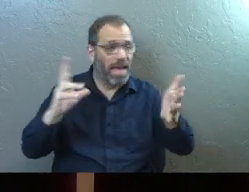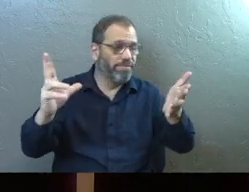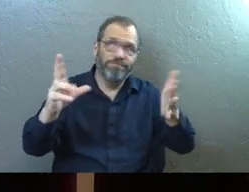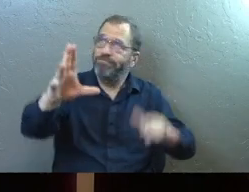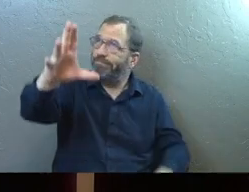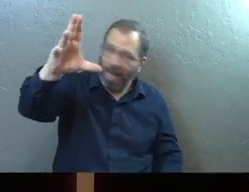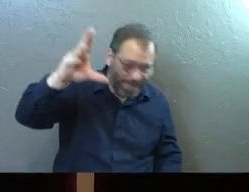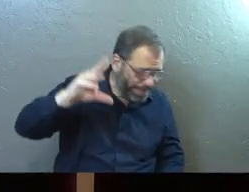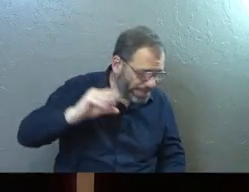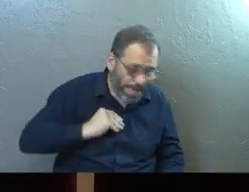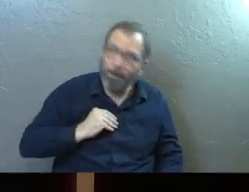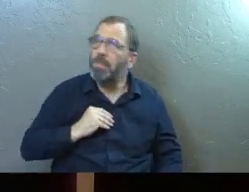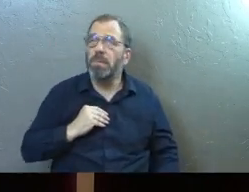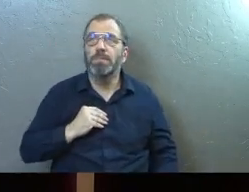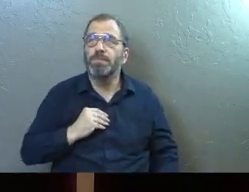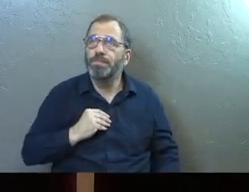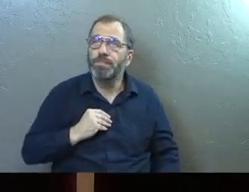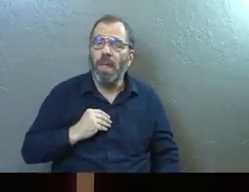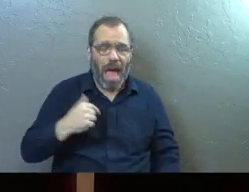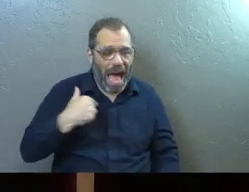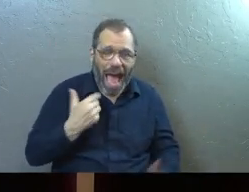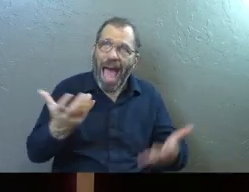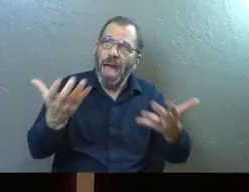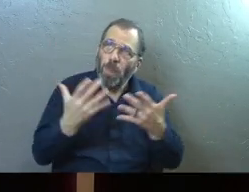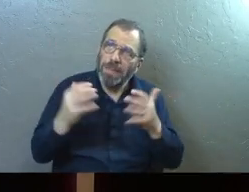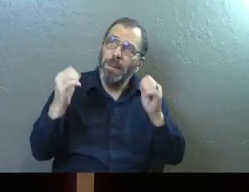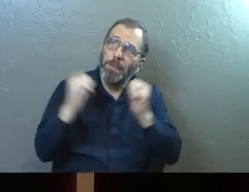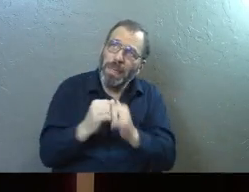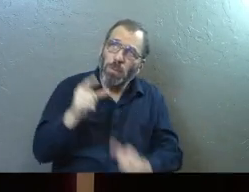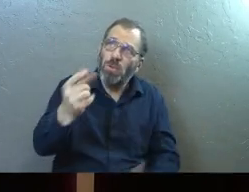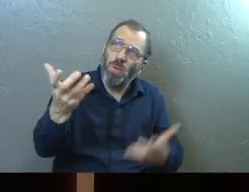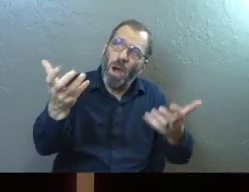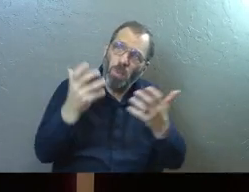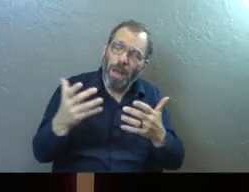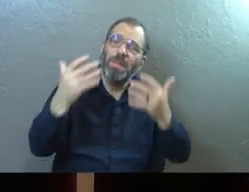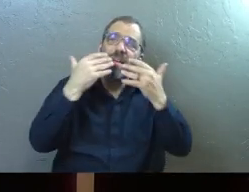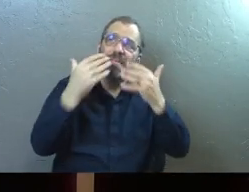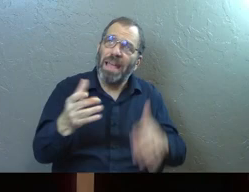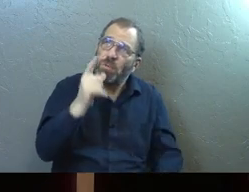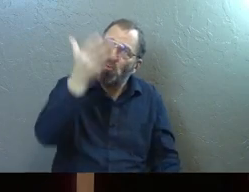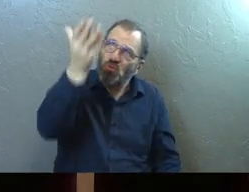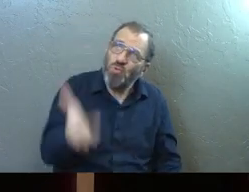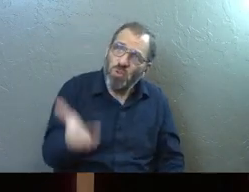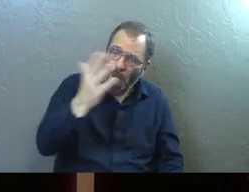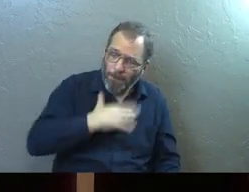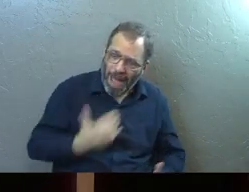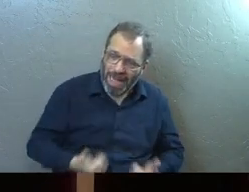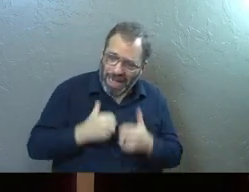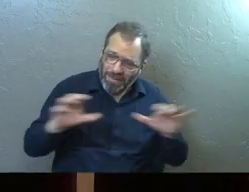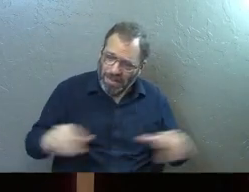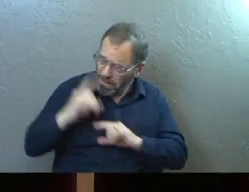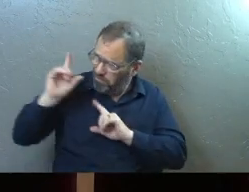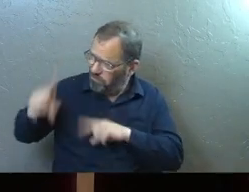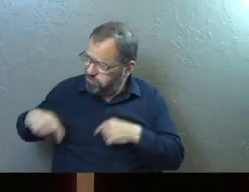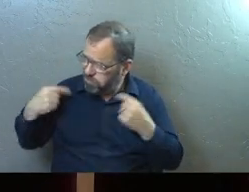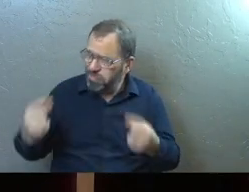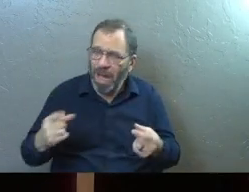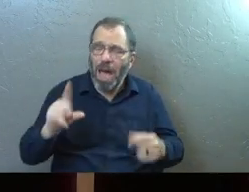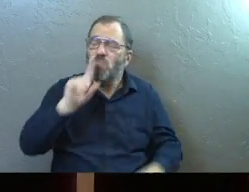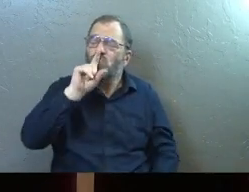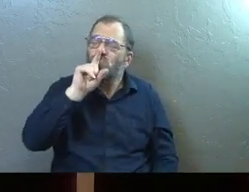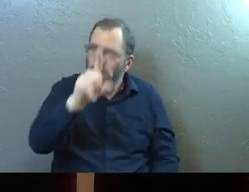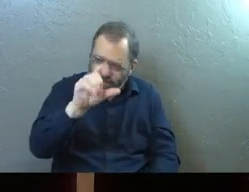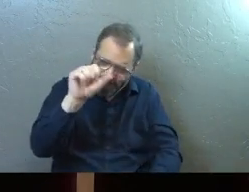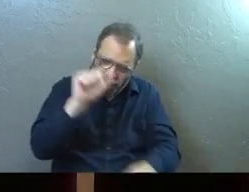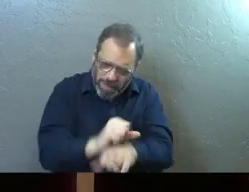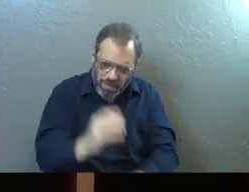up. Because I want to be with you. And I'm so thankful for who you are and what you've done in my life that I absolutely will I